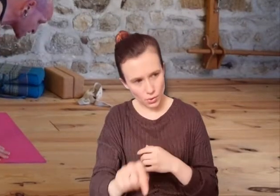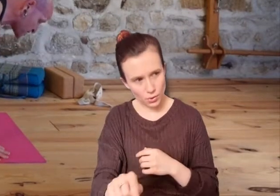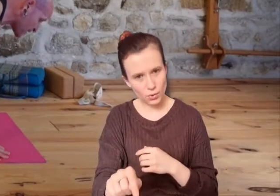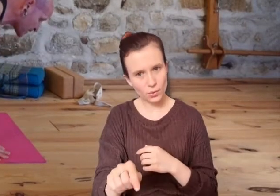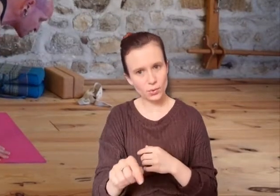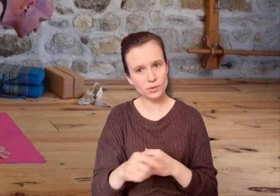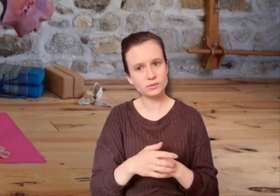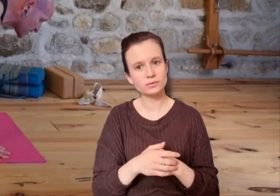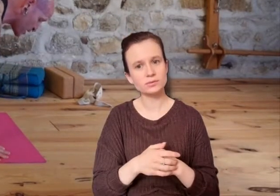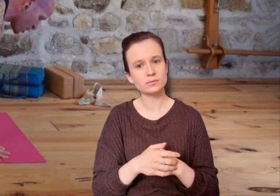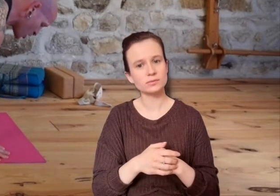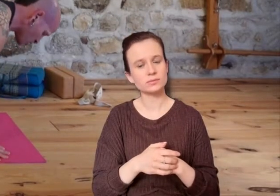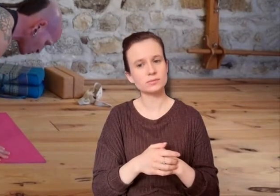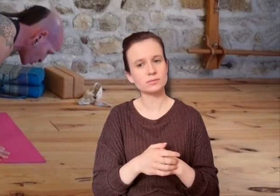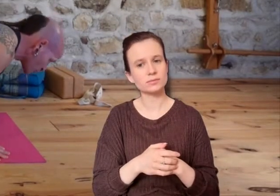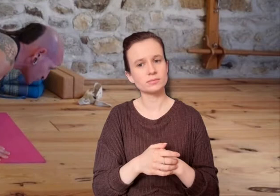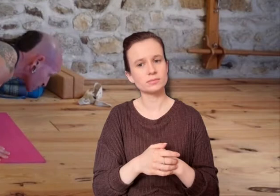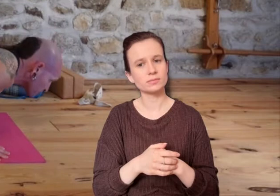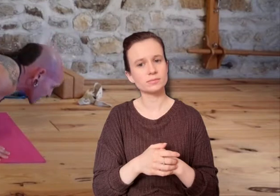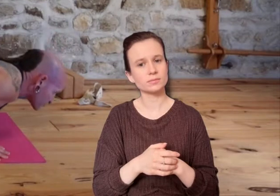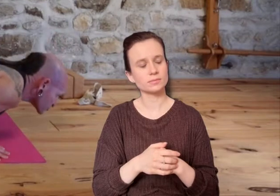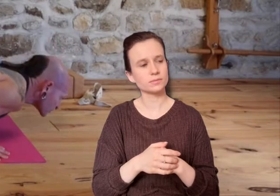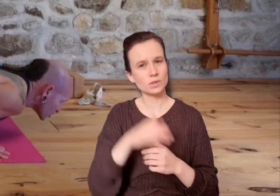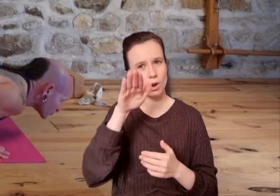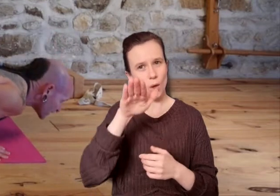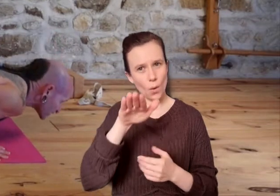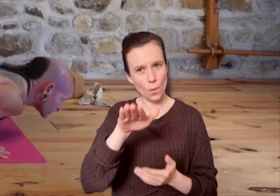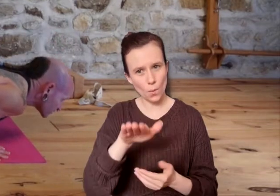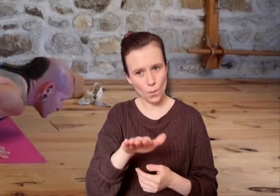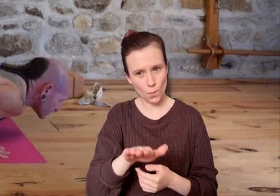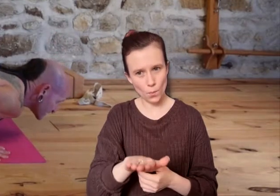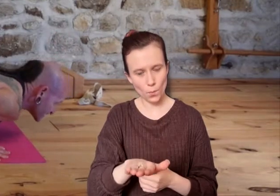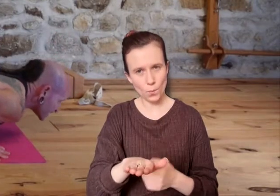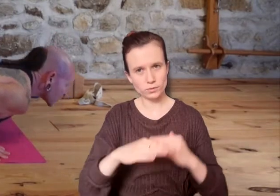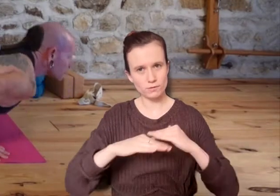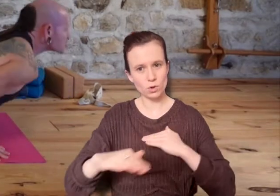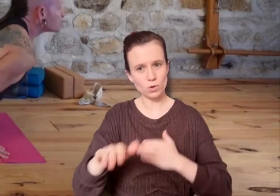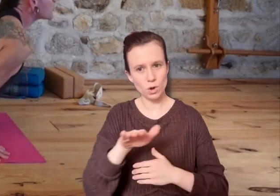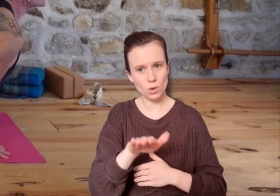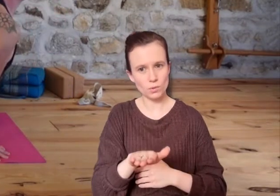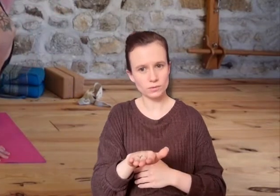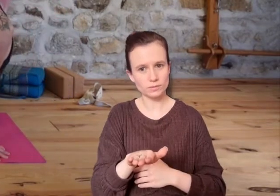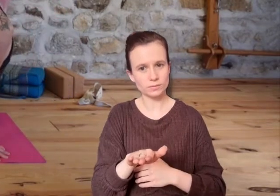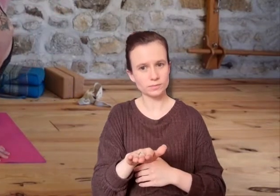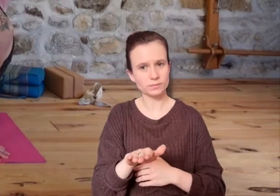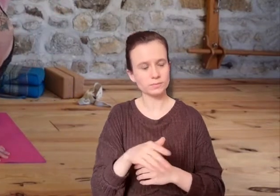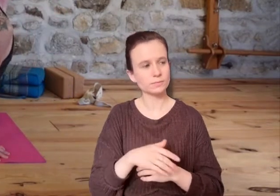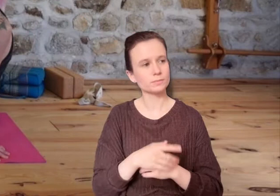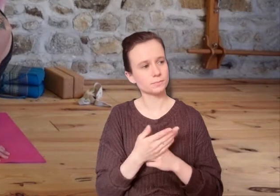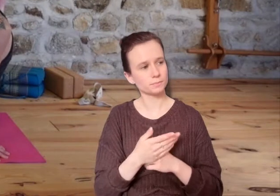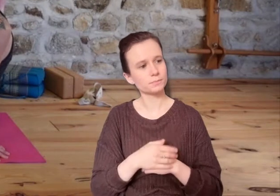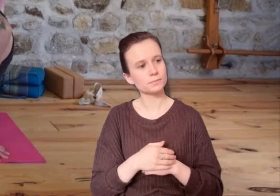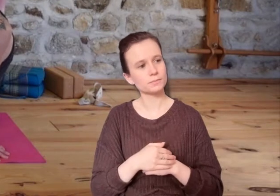Jumping or stepping back into your plank. Lower yourself down to a low plank. Inhale, push forward into an up dog.